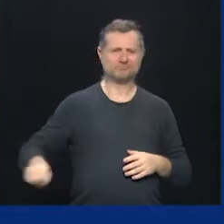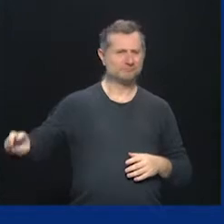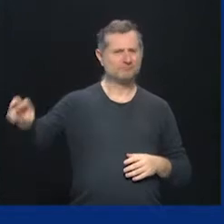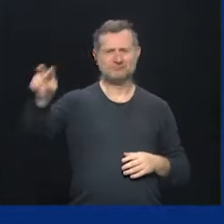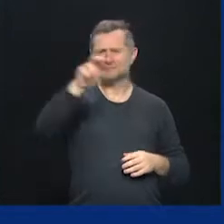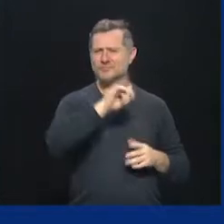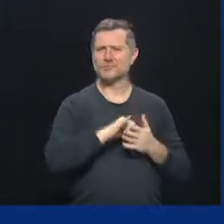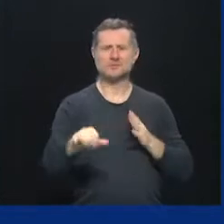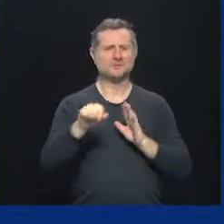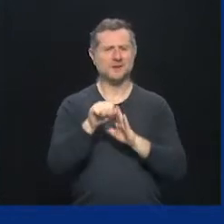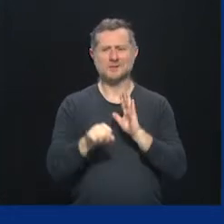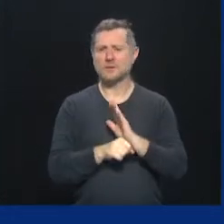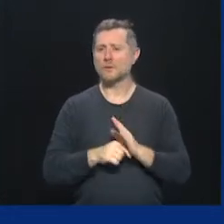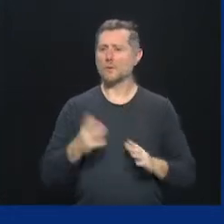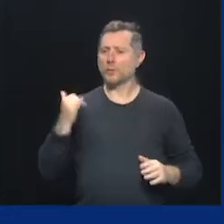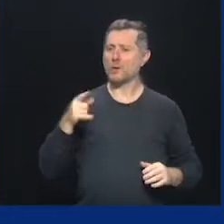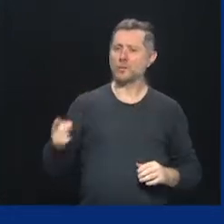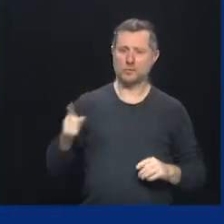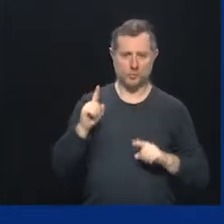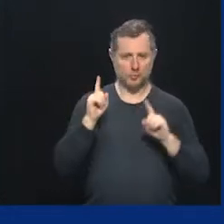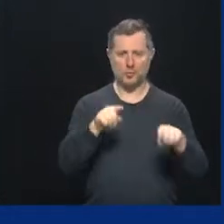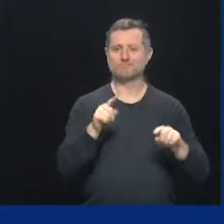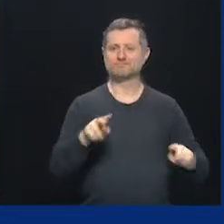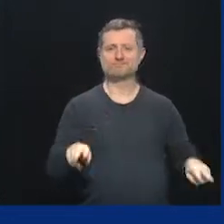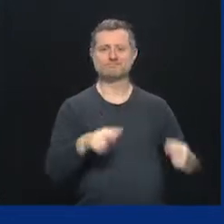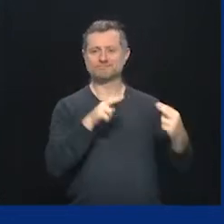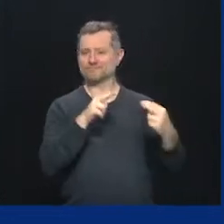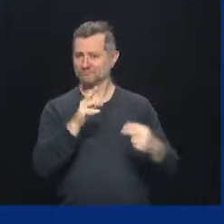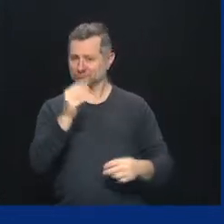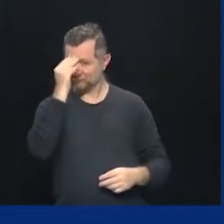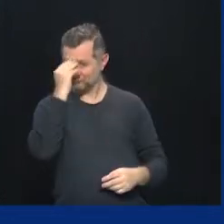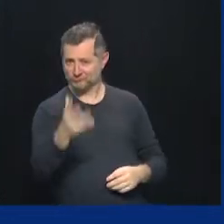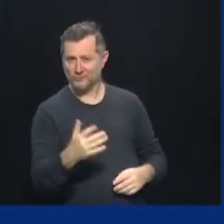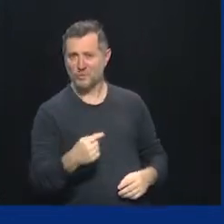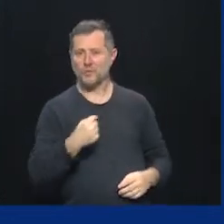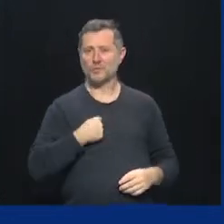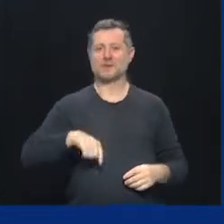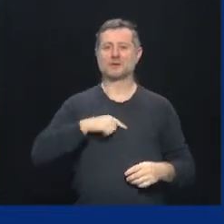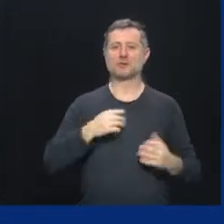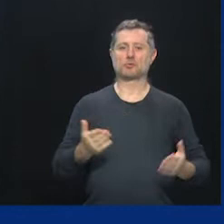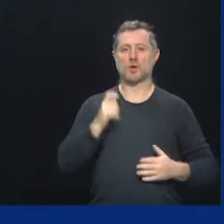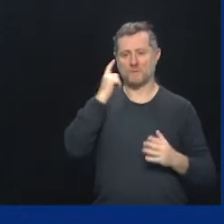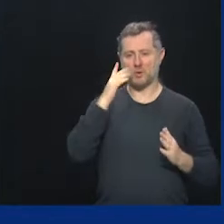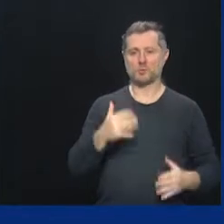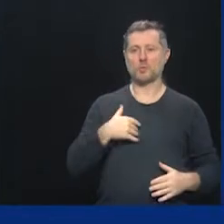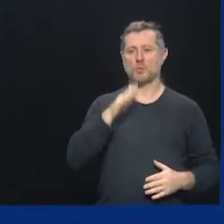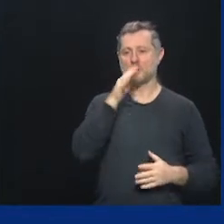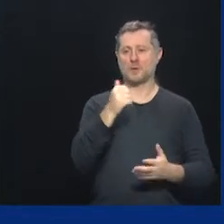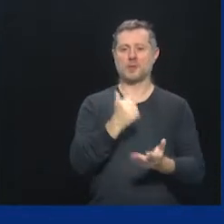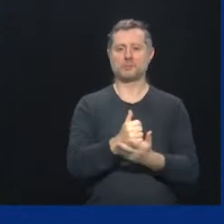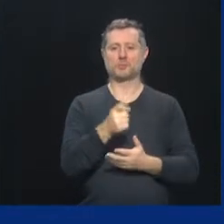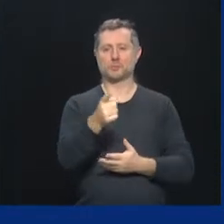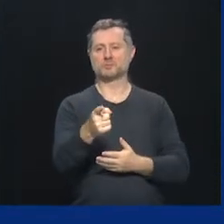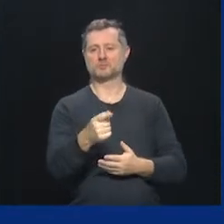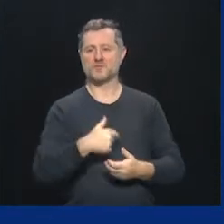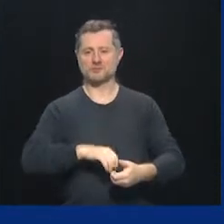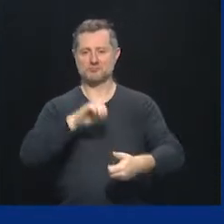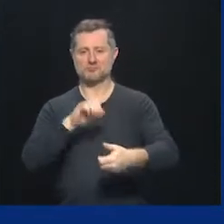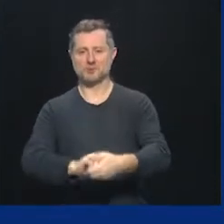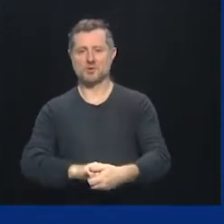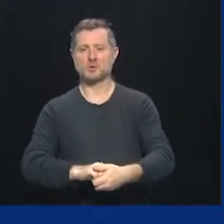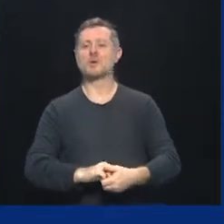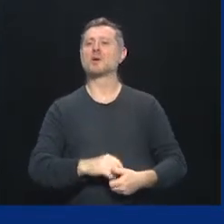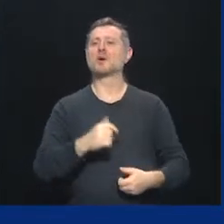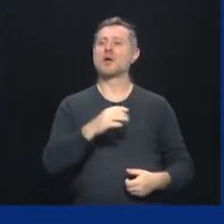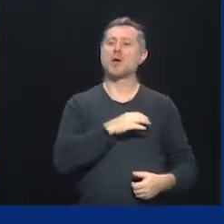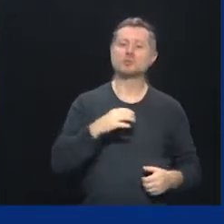she said, look people in the eyes and say that the government will not forget. We are partners to have our Congress